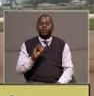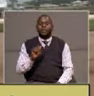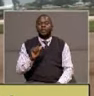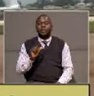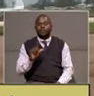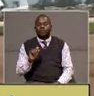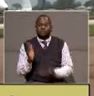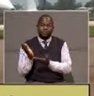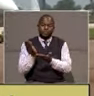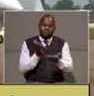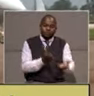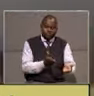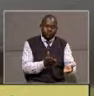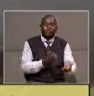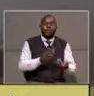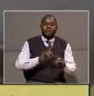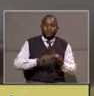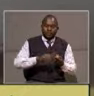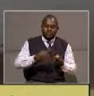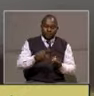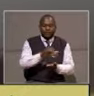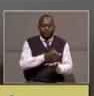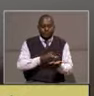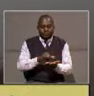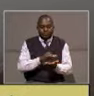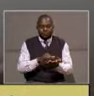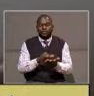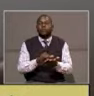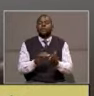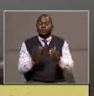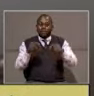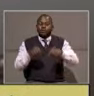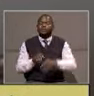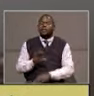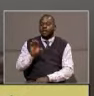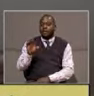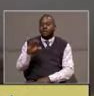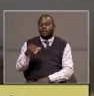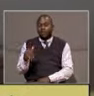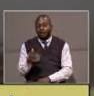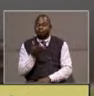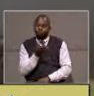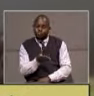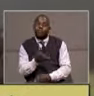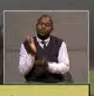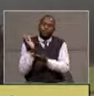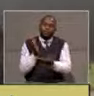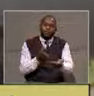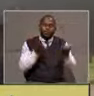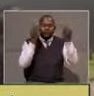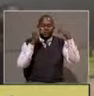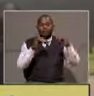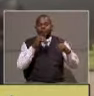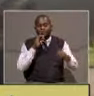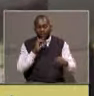president on arrival at Entebbe International Airport this afternoon. Others at the airport included Commander